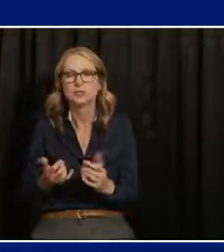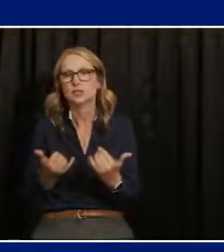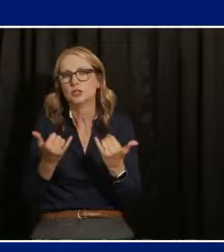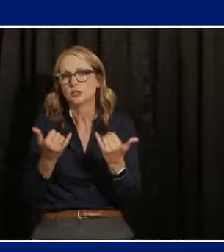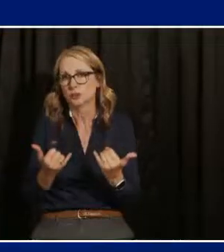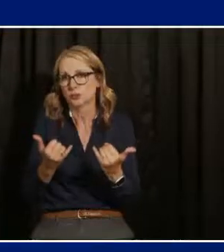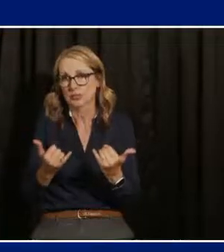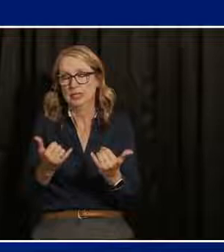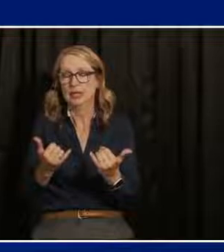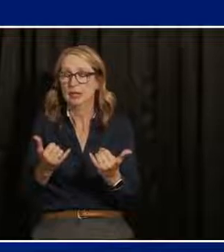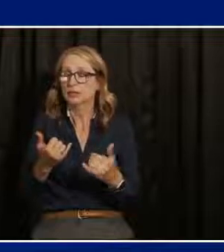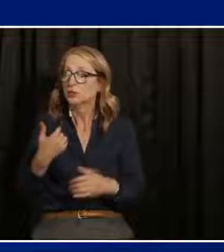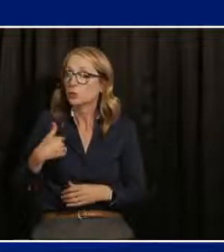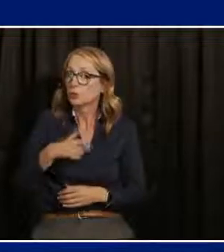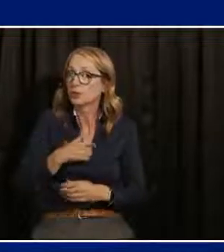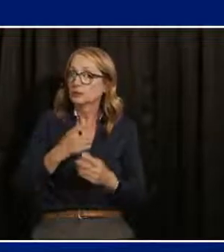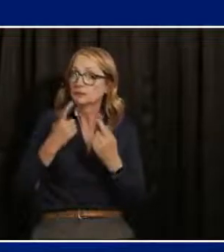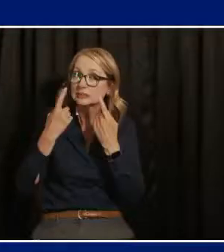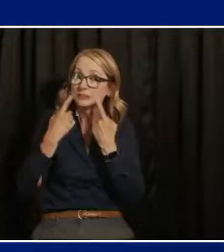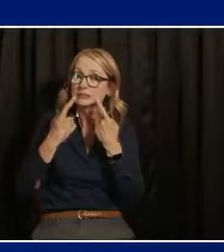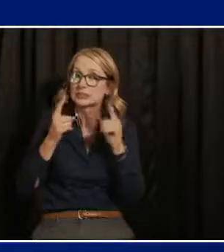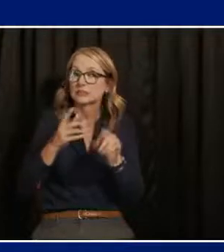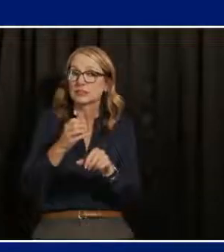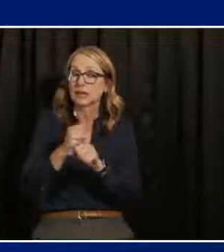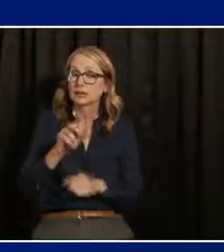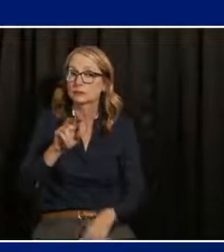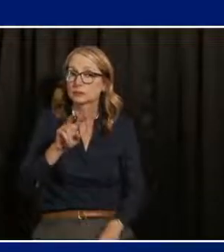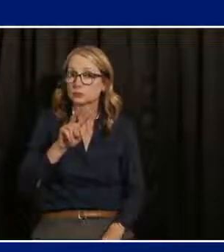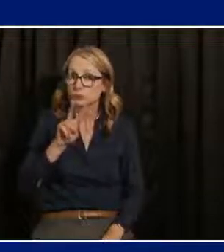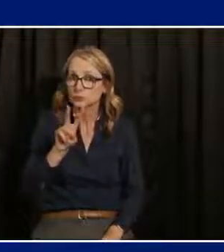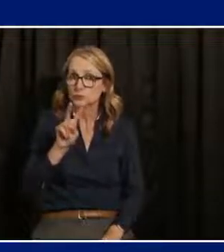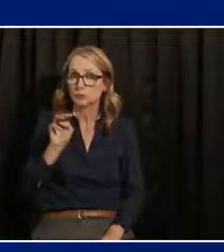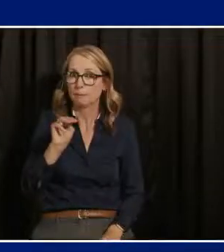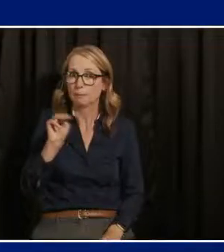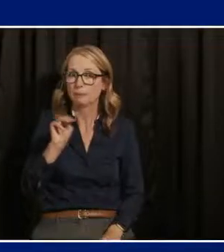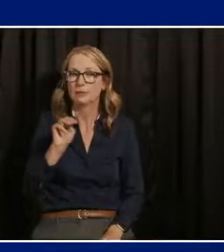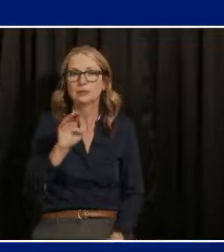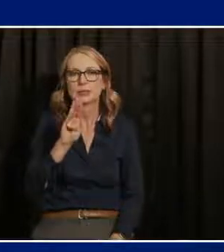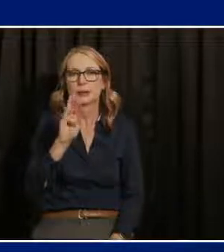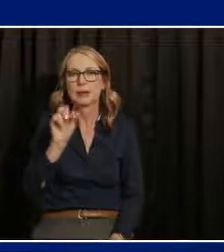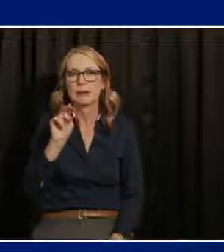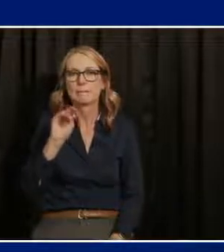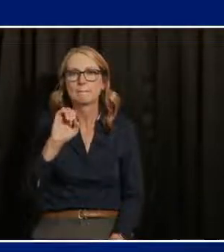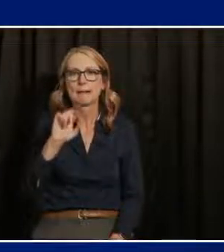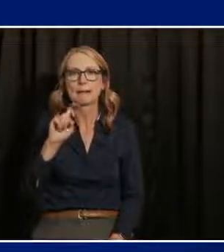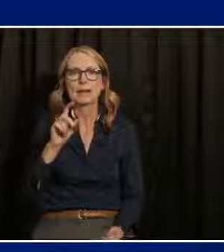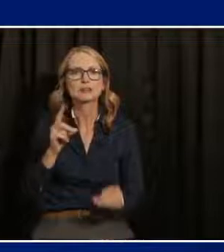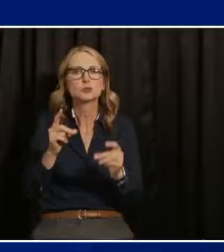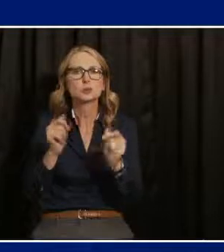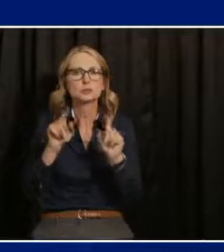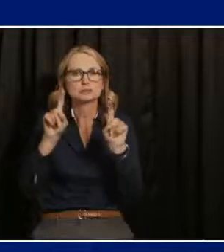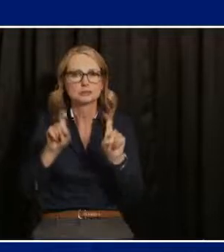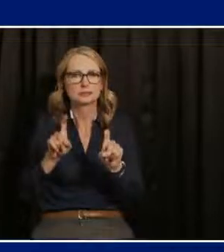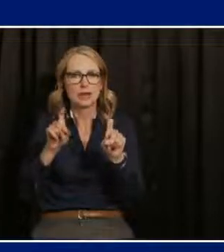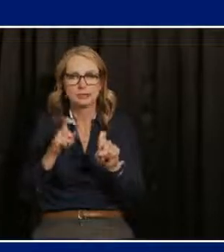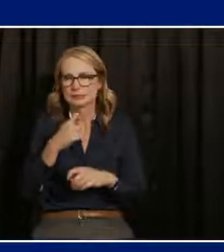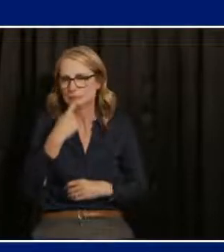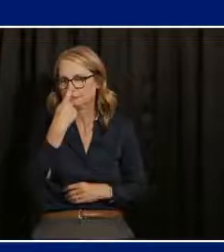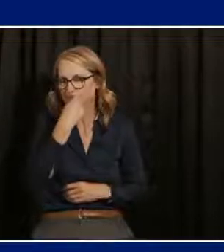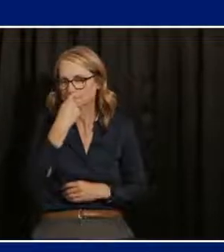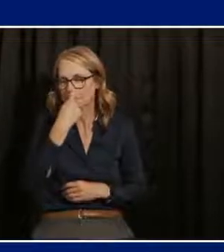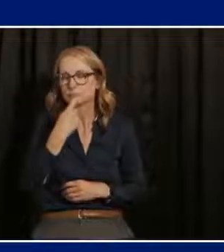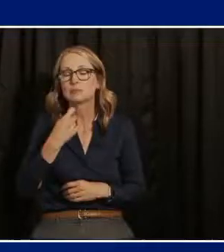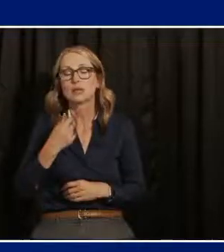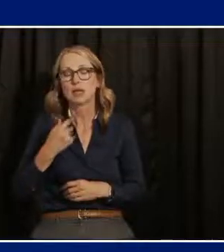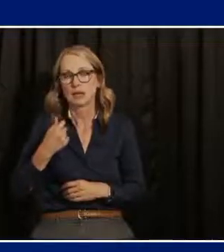We've successfully acquired 2 million at-home Binax tests, and we're relaunching an important initiative,